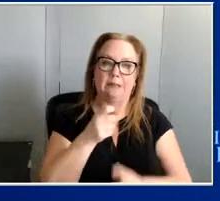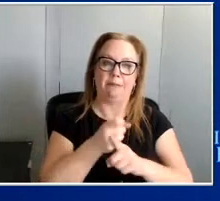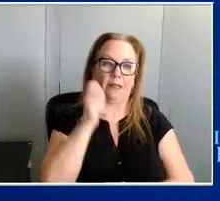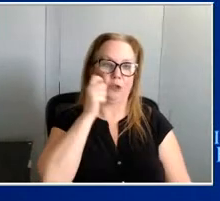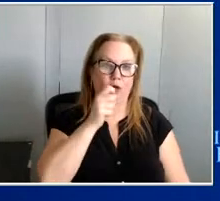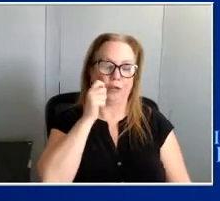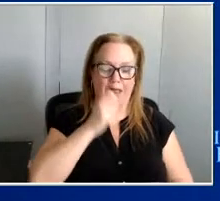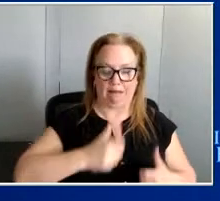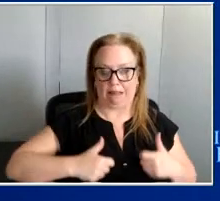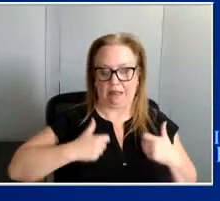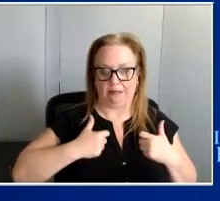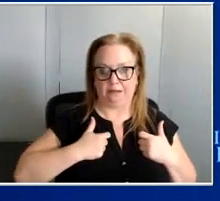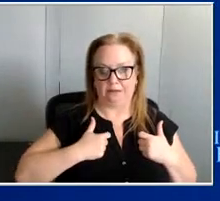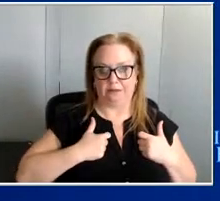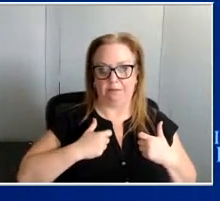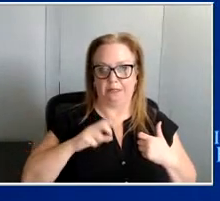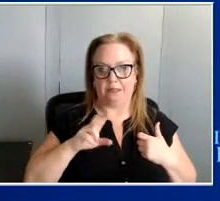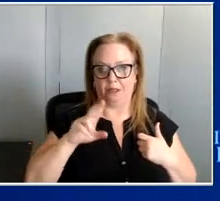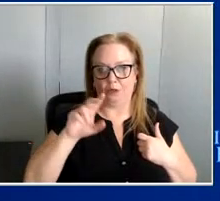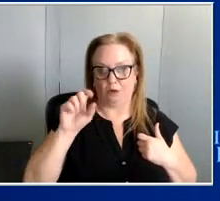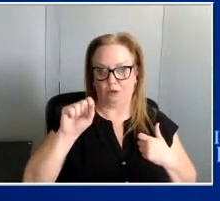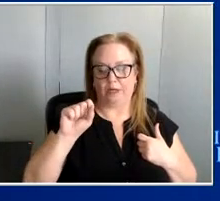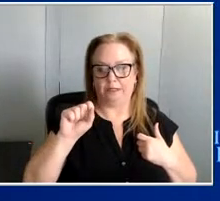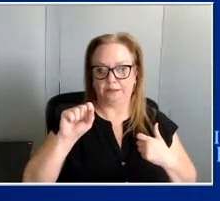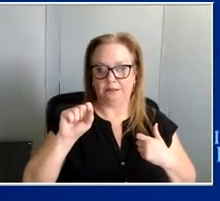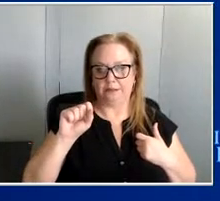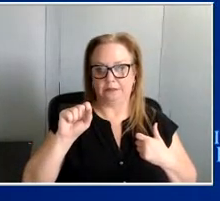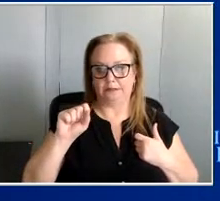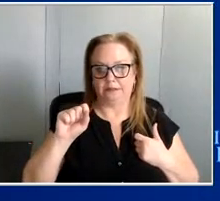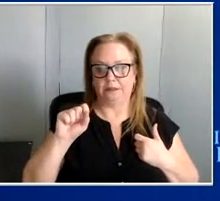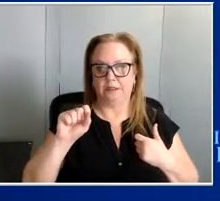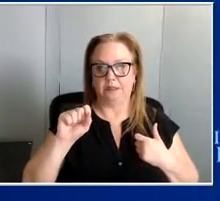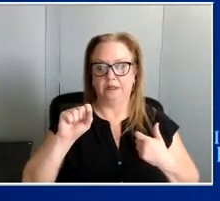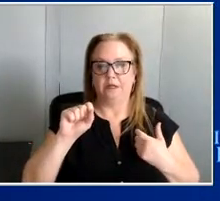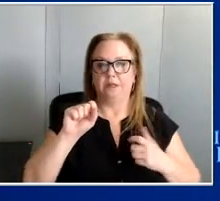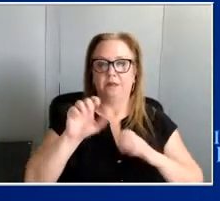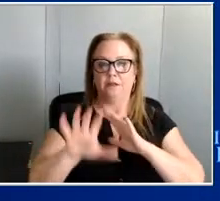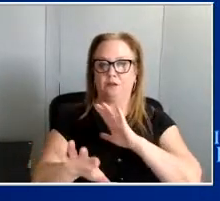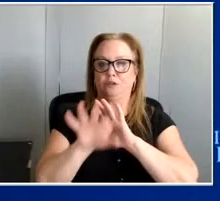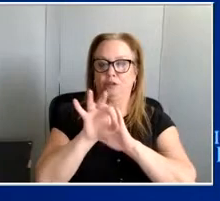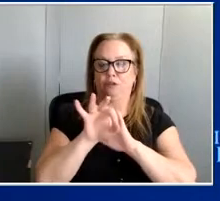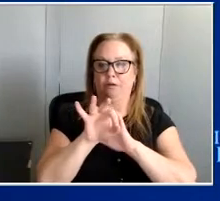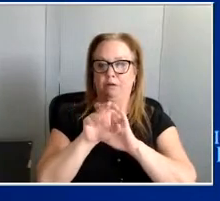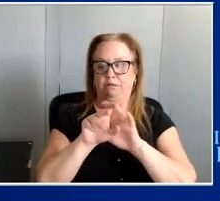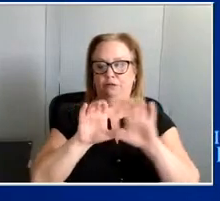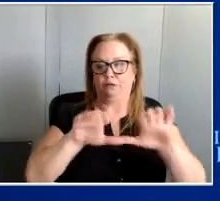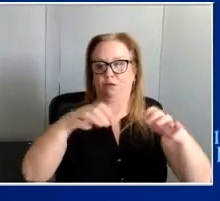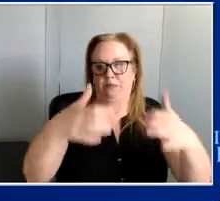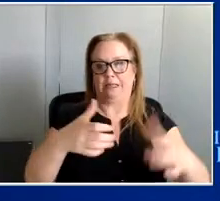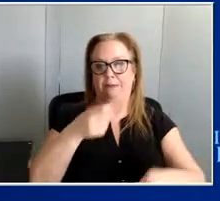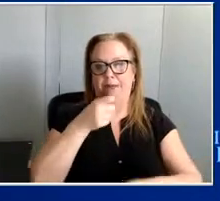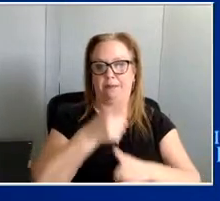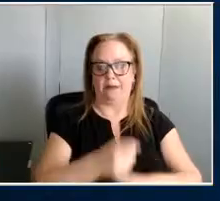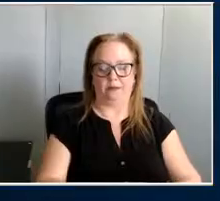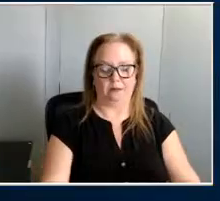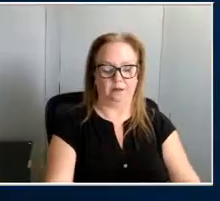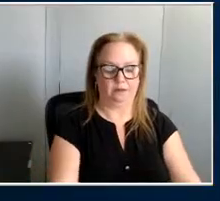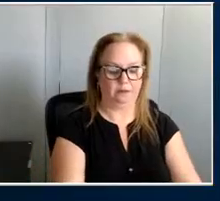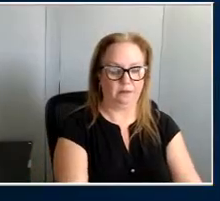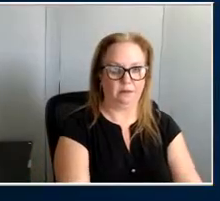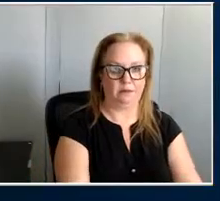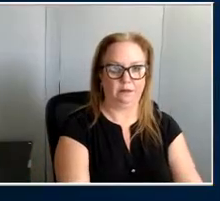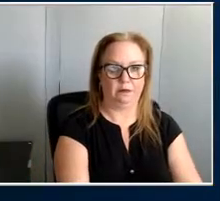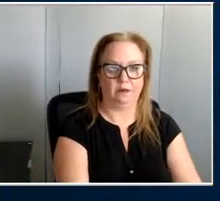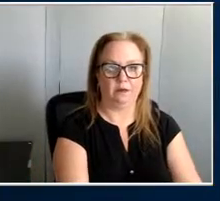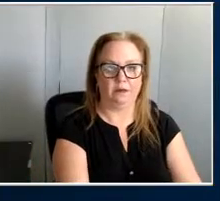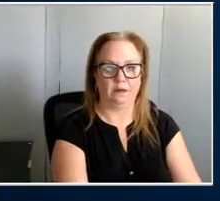lives. But even in the United States, there are those certain populations that it can be very impactful as well. All right. I bet there's